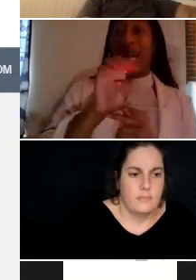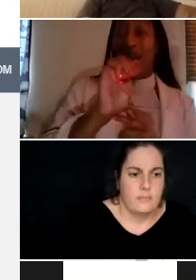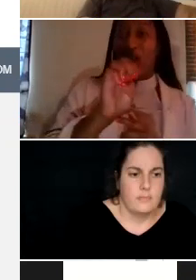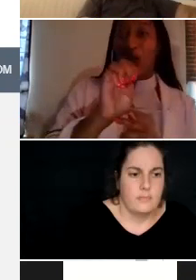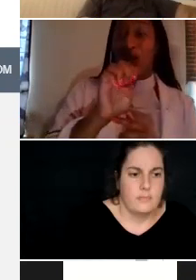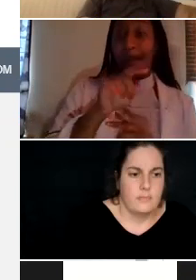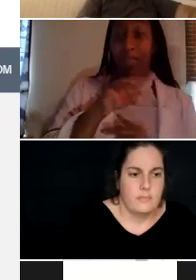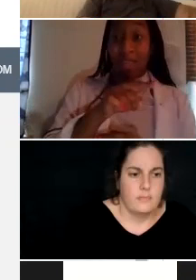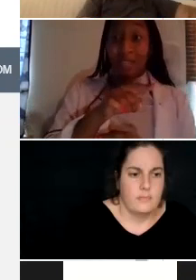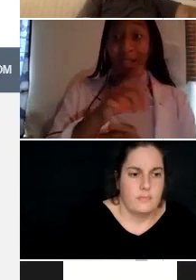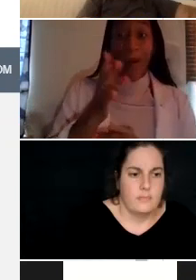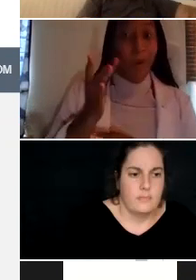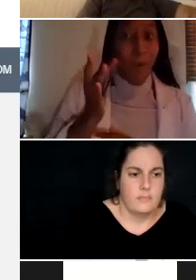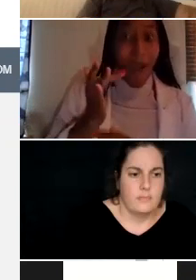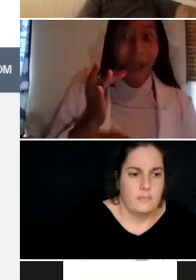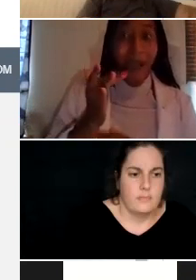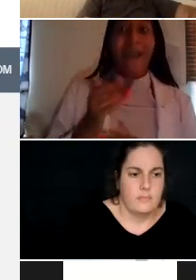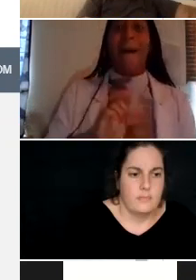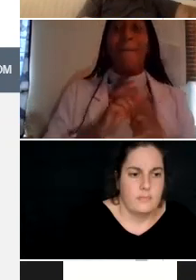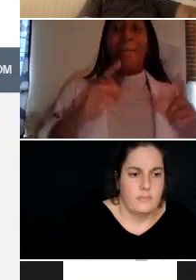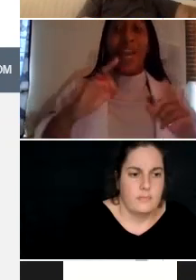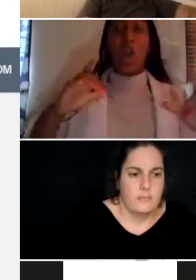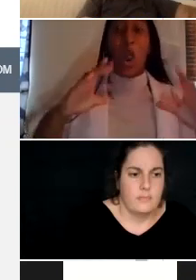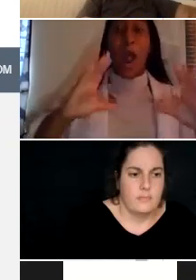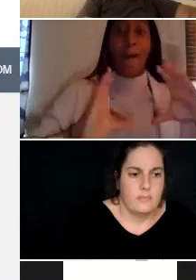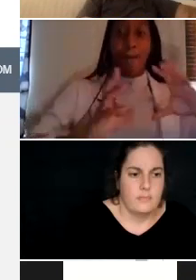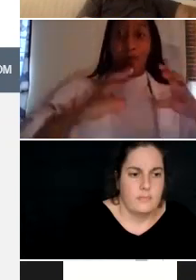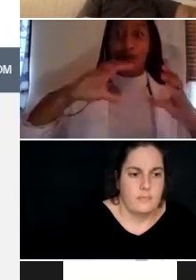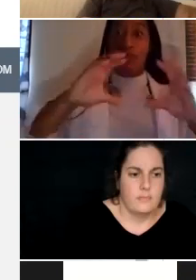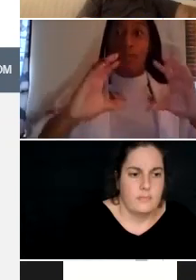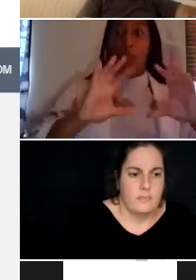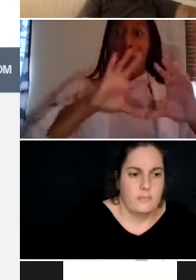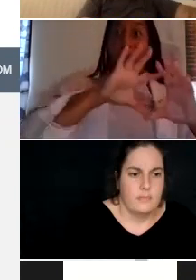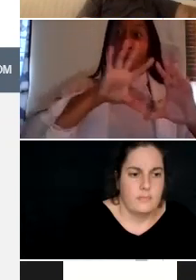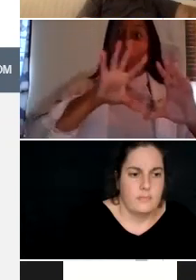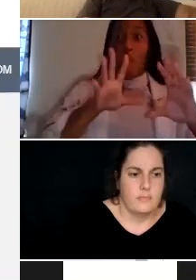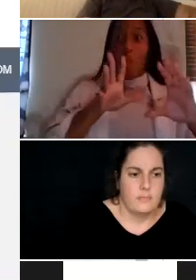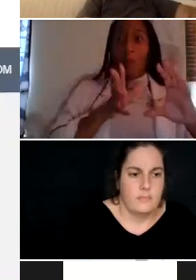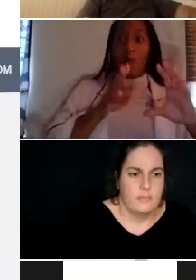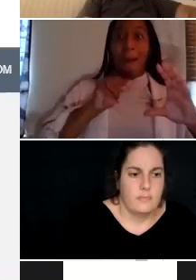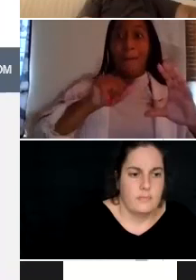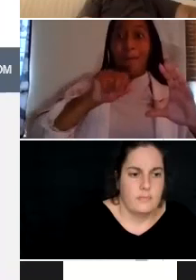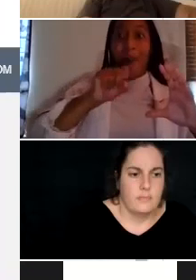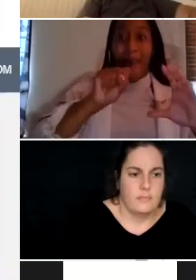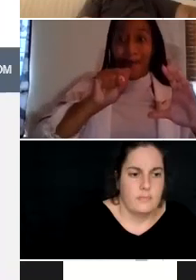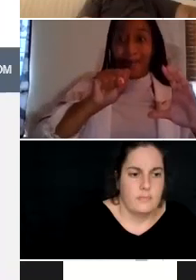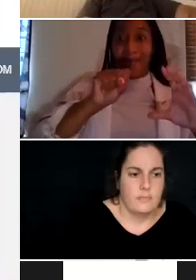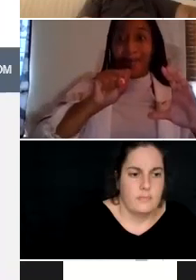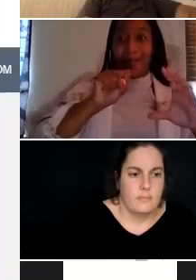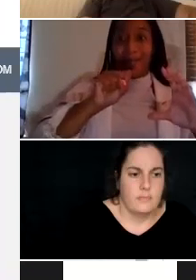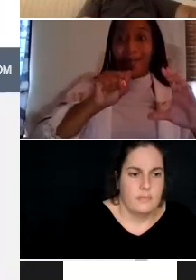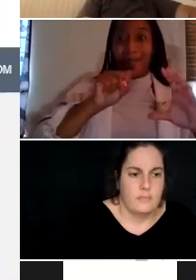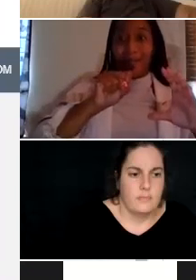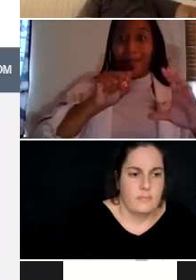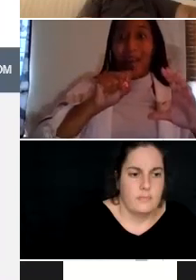But the swimming pool has a whole lot more water than the glass. So the swimming pool will have